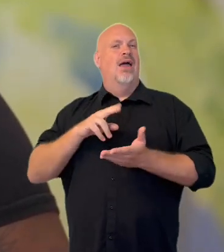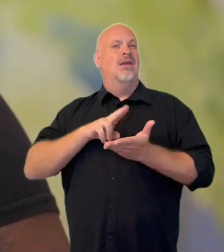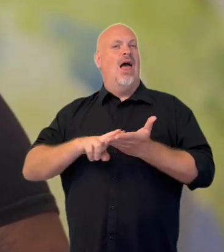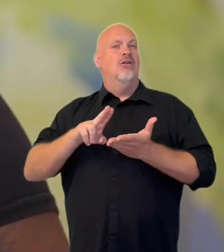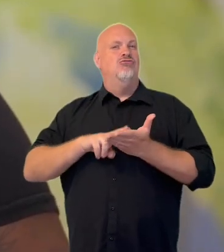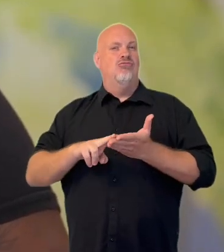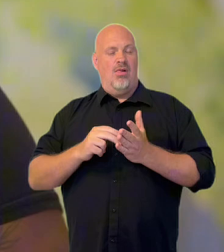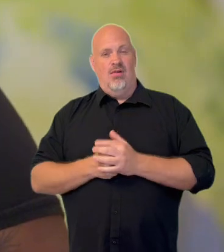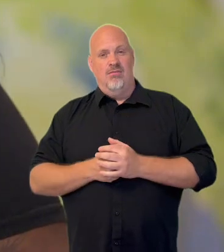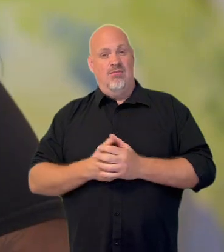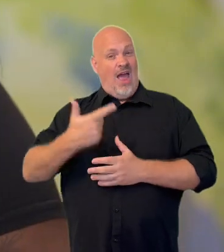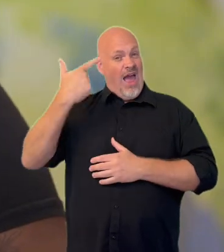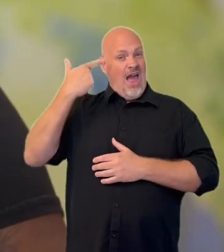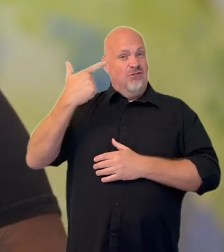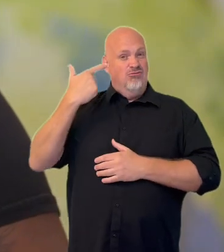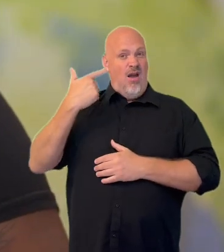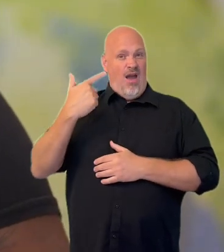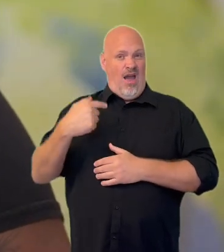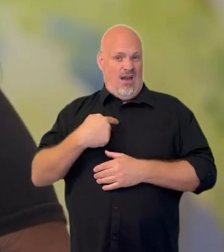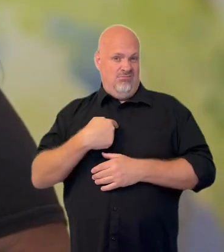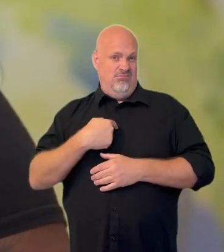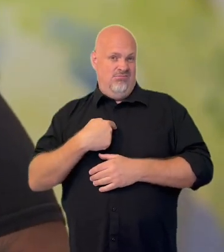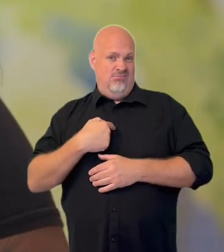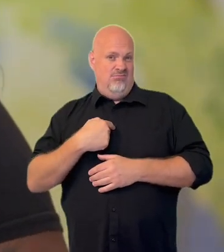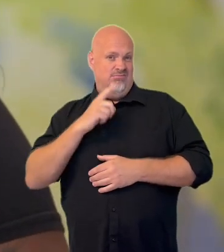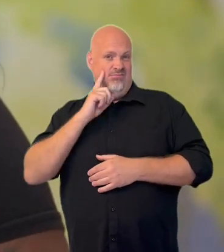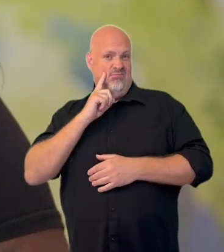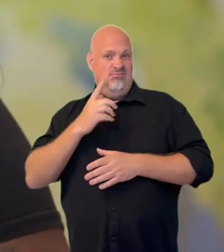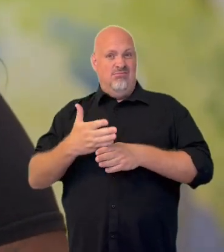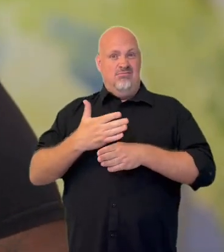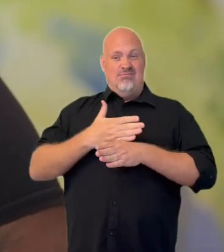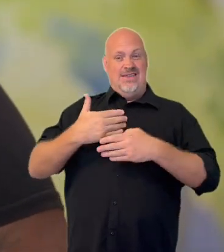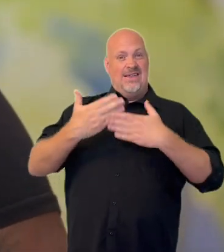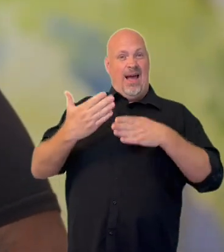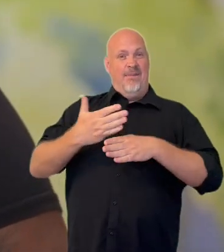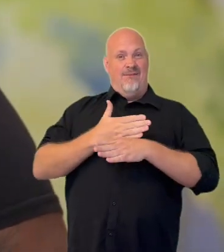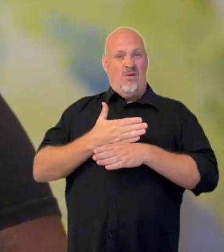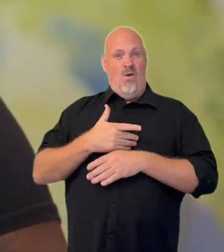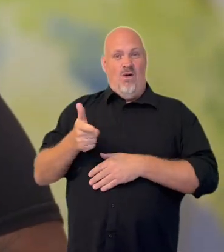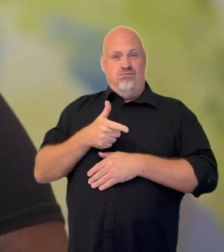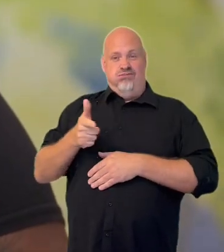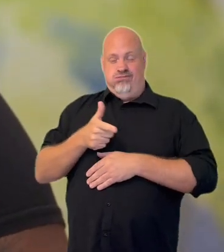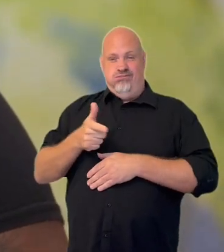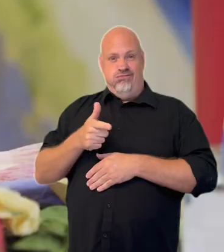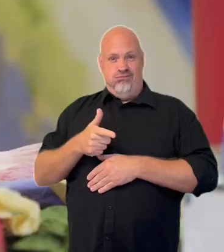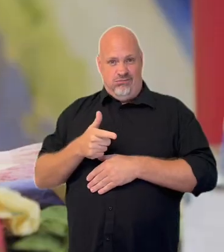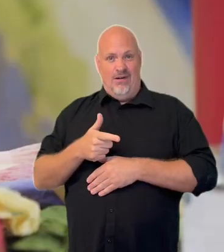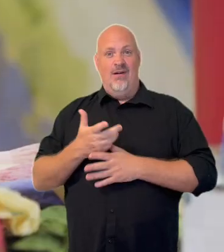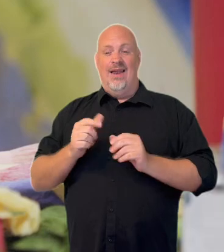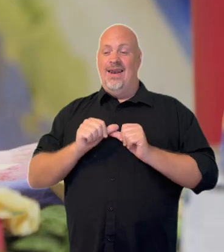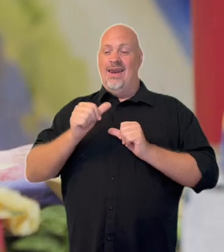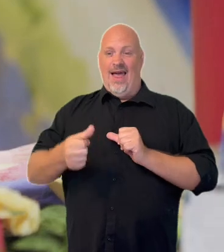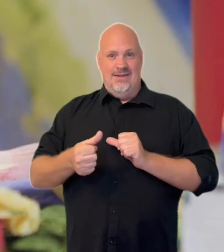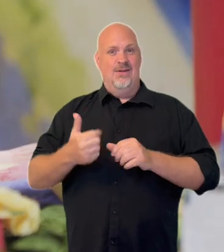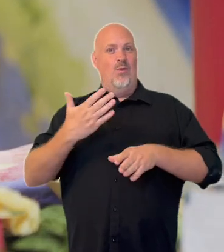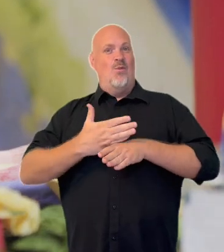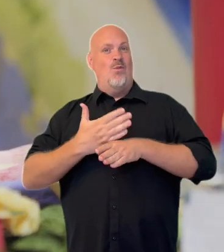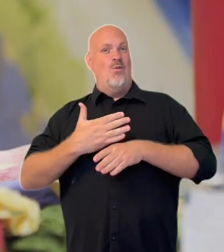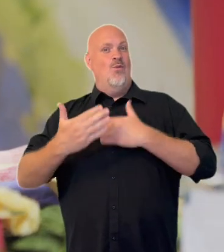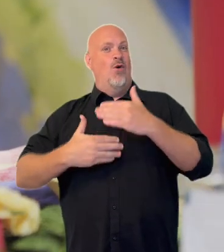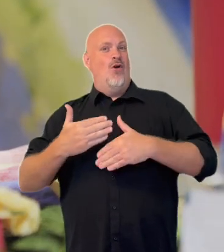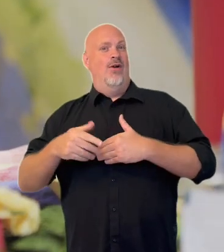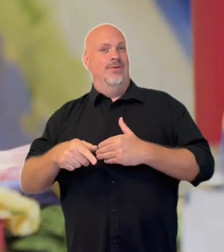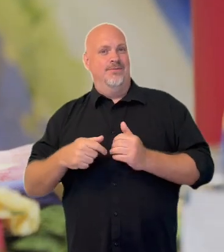a hairdryer. I often do them the day before and come back the next day to work on them then. So you can